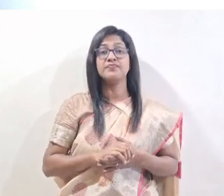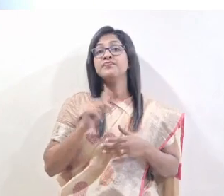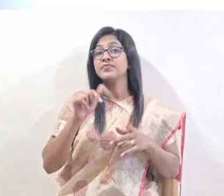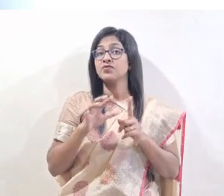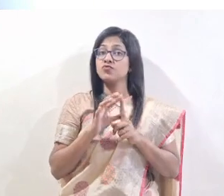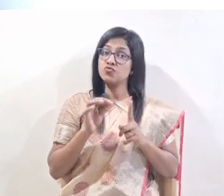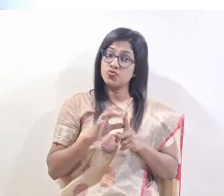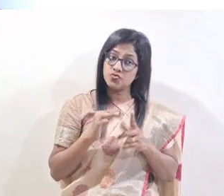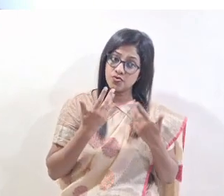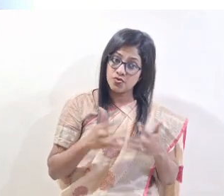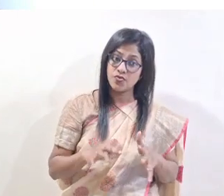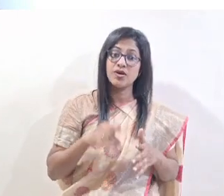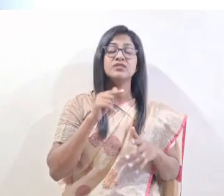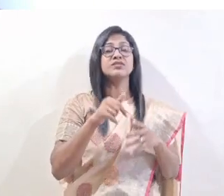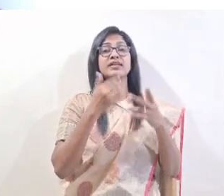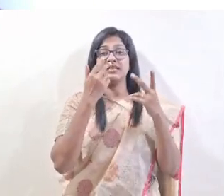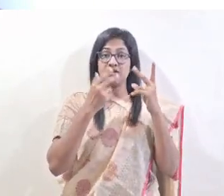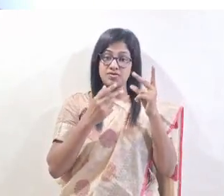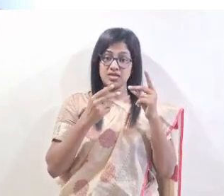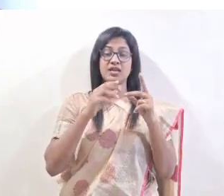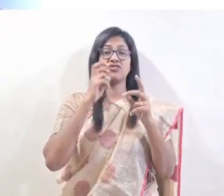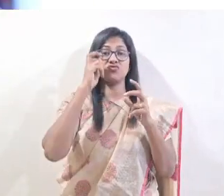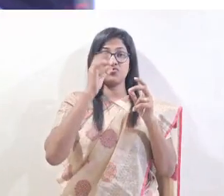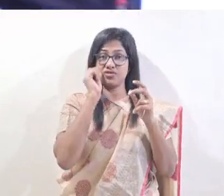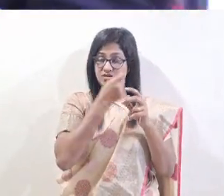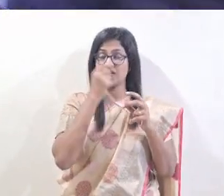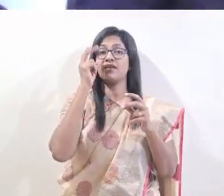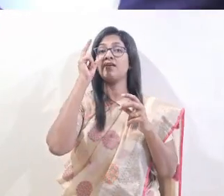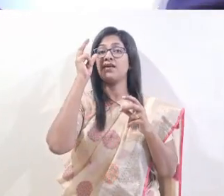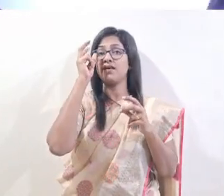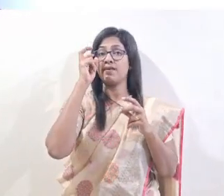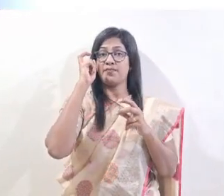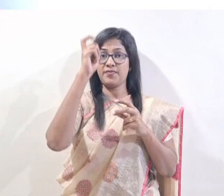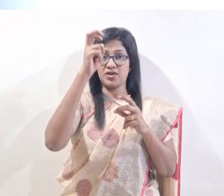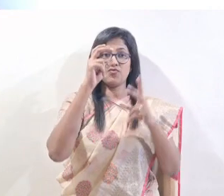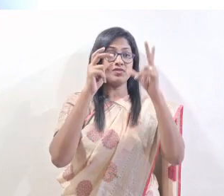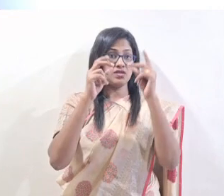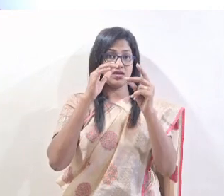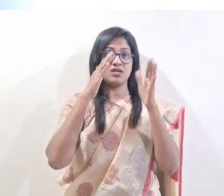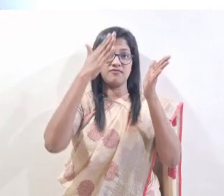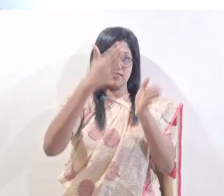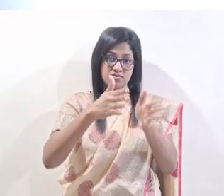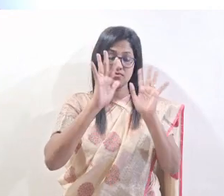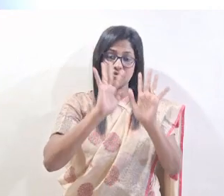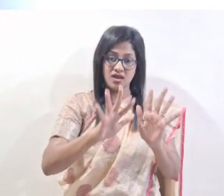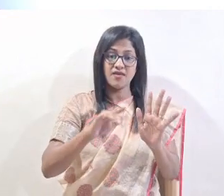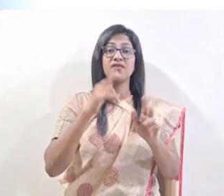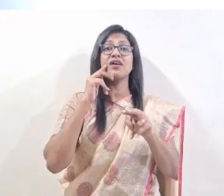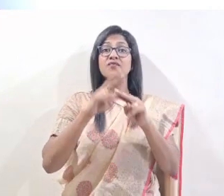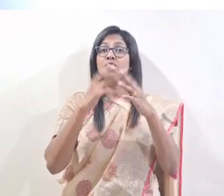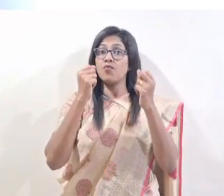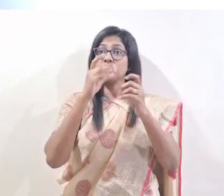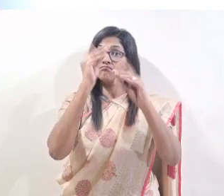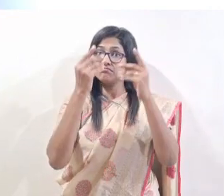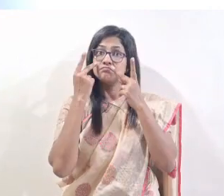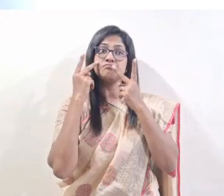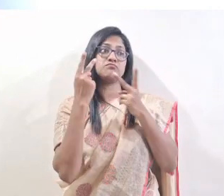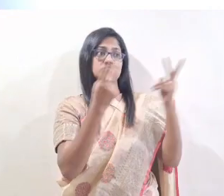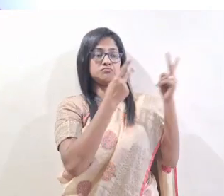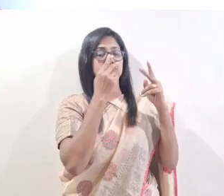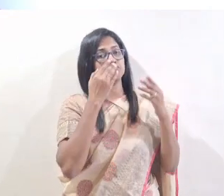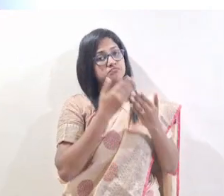This has been implemented. It is there in the phase 2 of Chennai Metro. So anybody who wants to see the station design is welcome to go and do